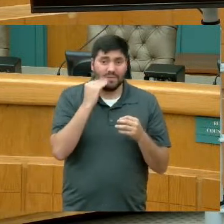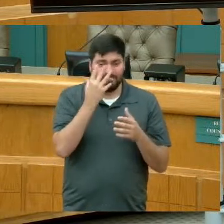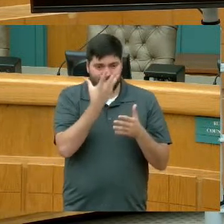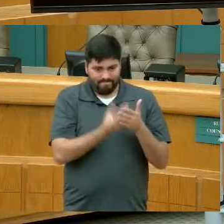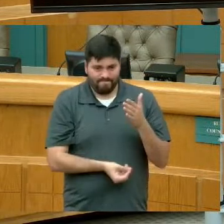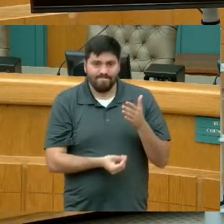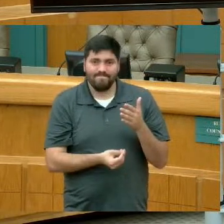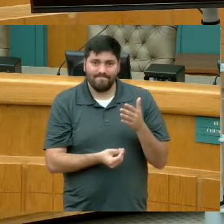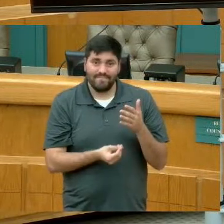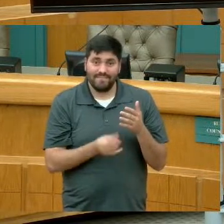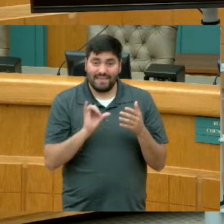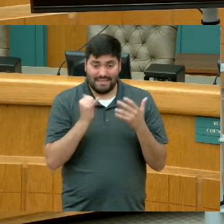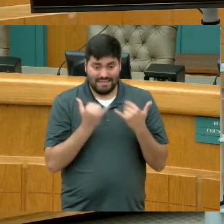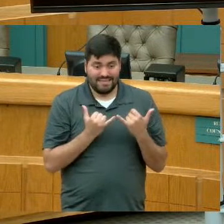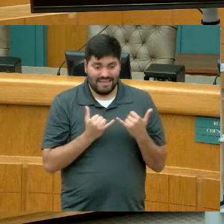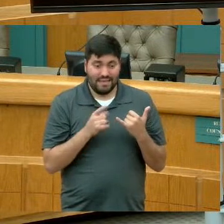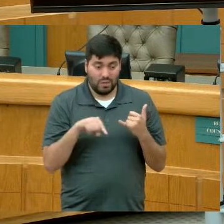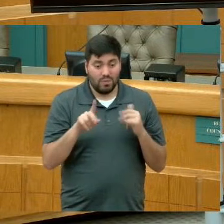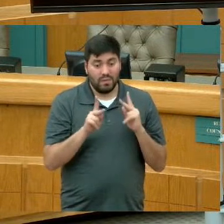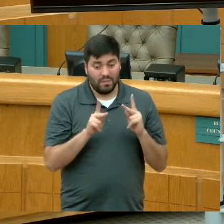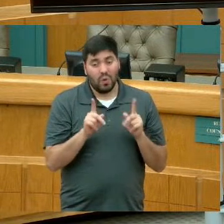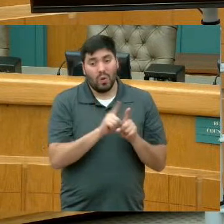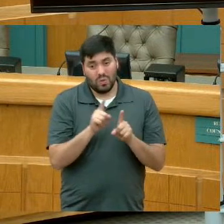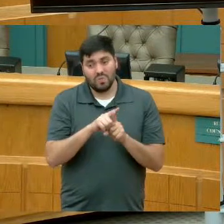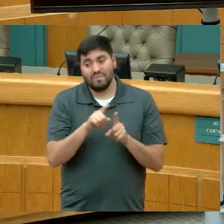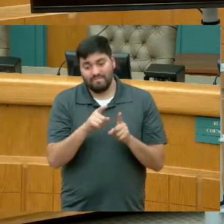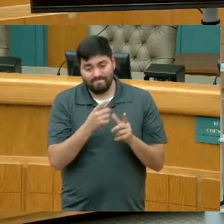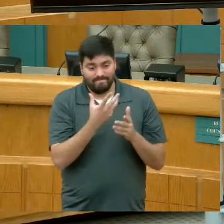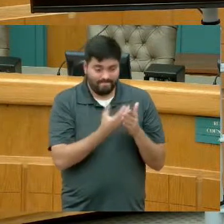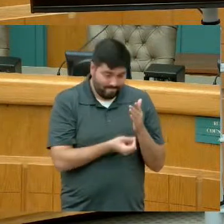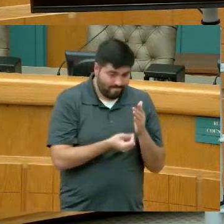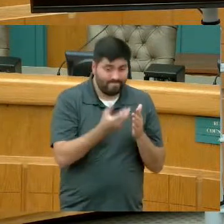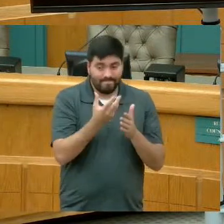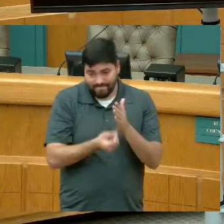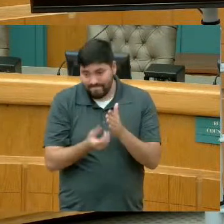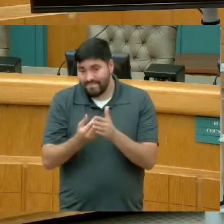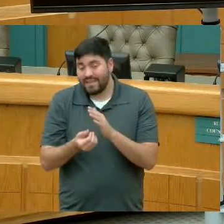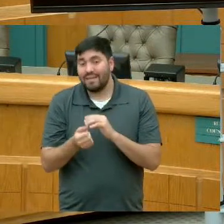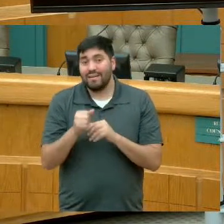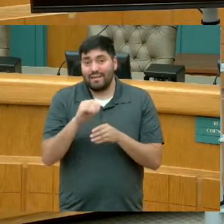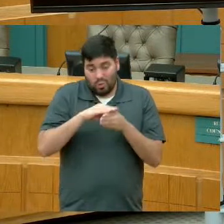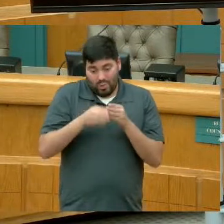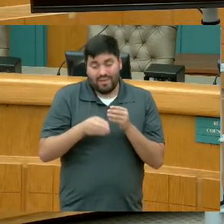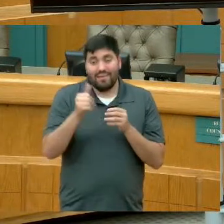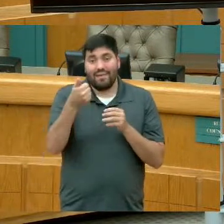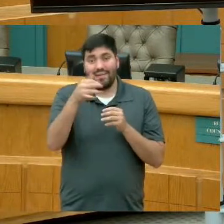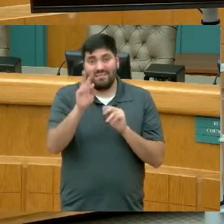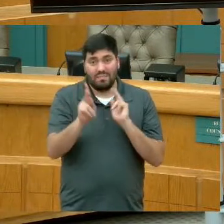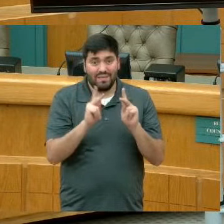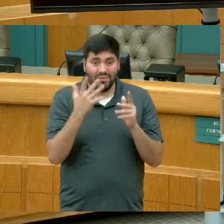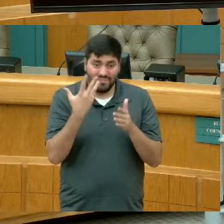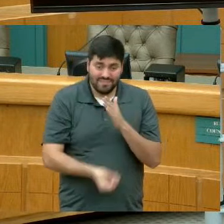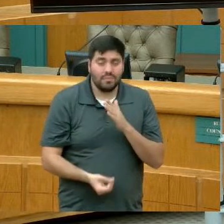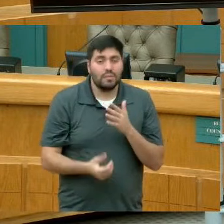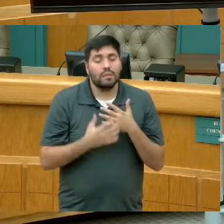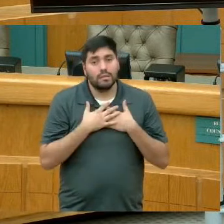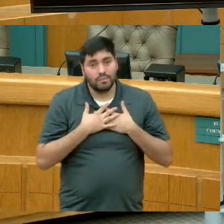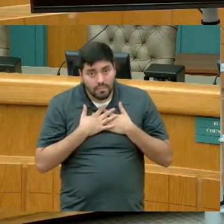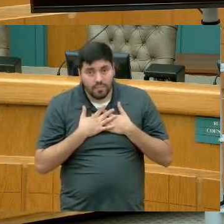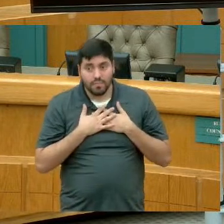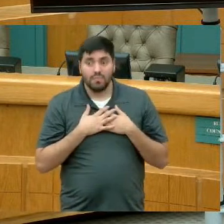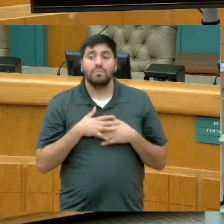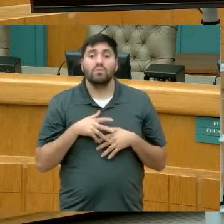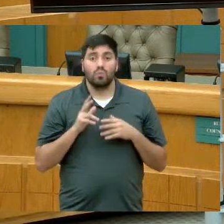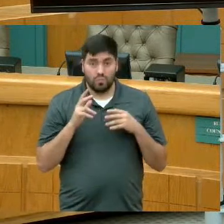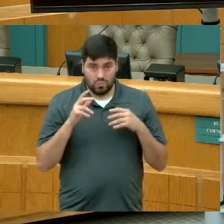we lost today, as well as the families of the other deceased 19 patients over the weekend. And we did